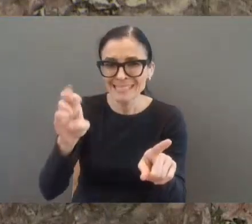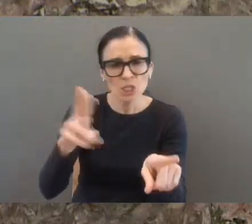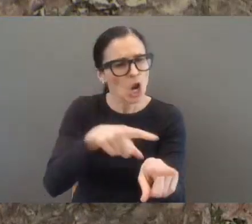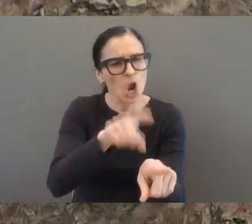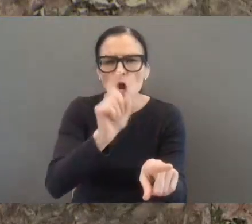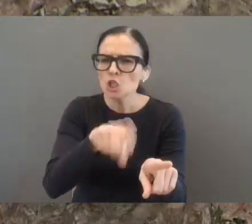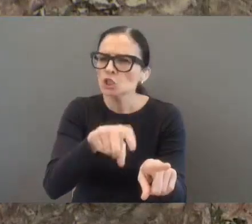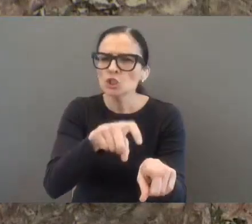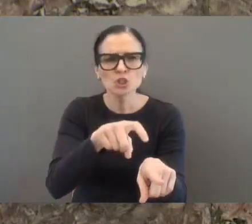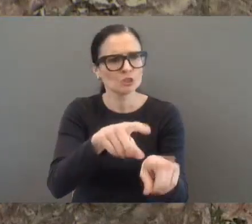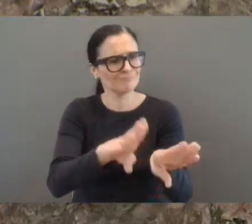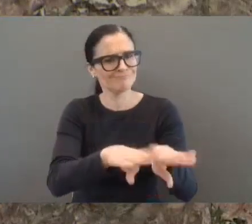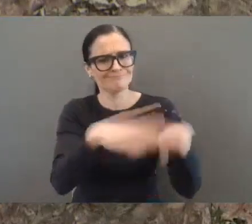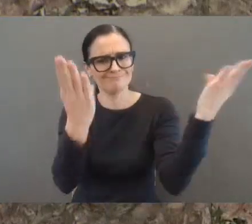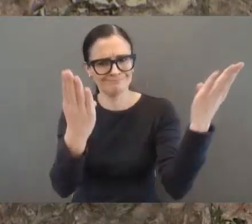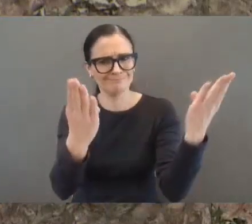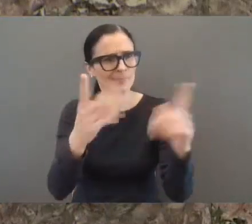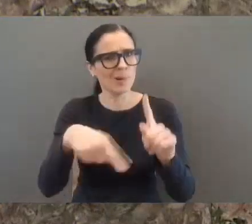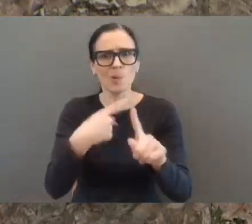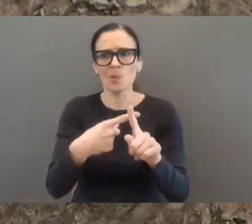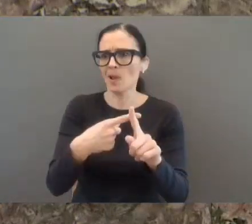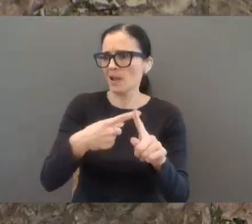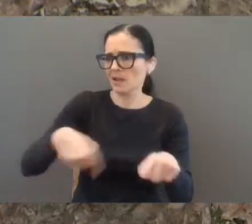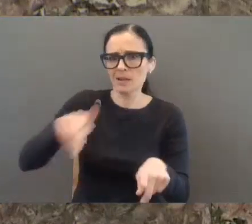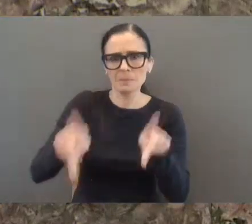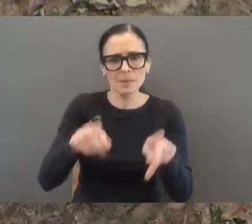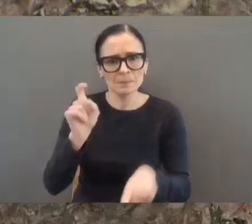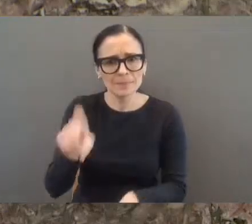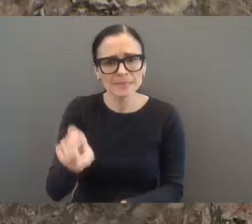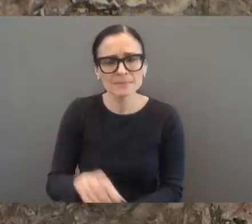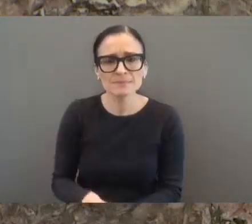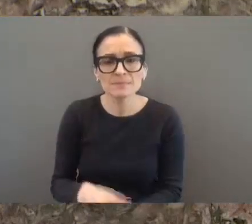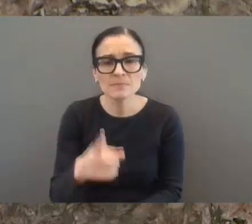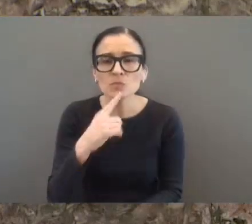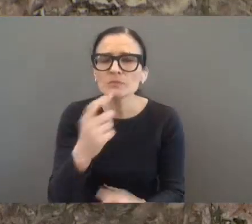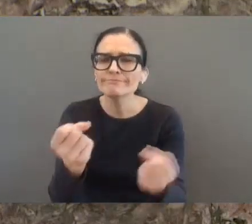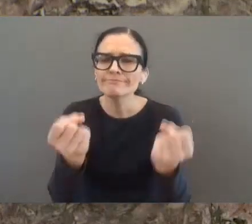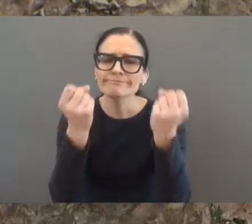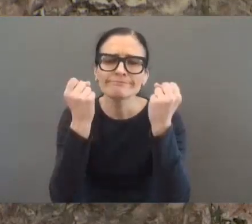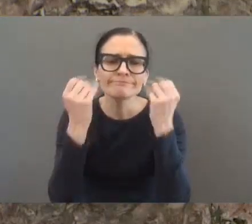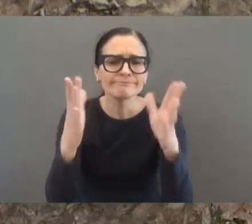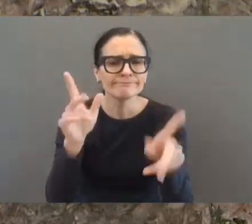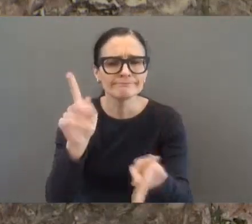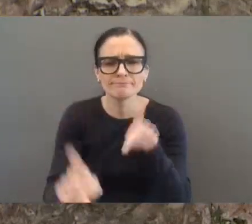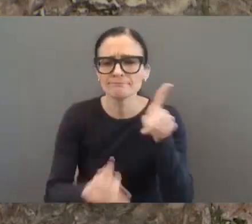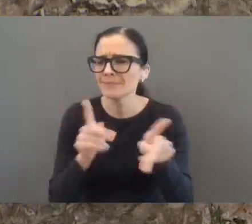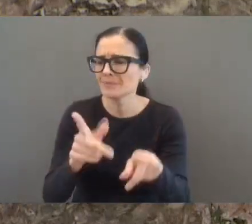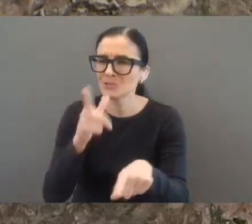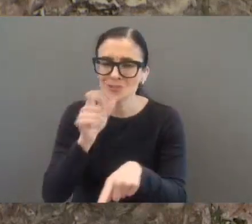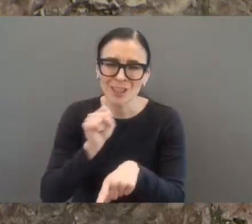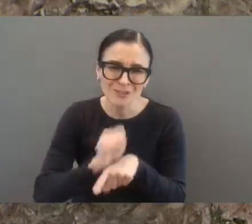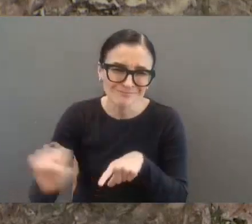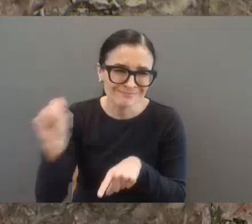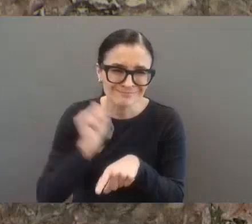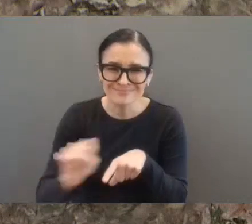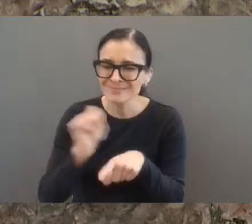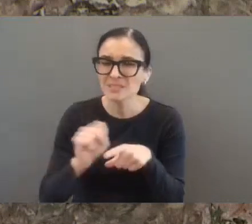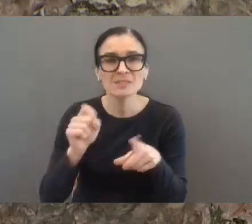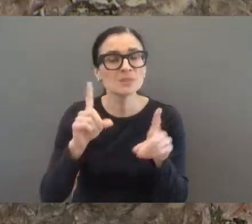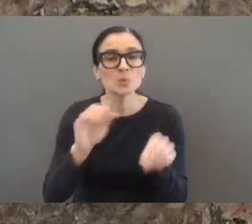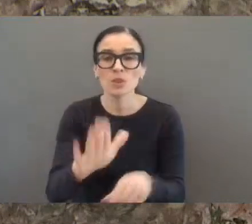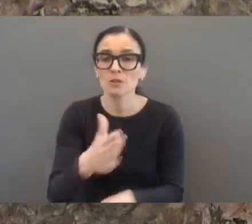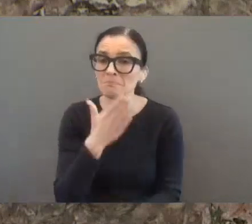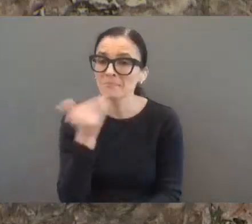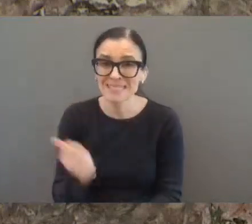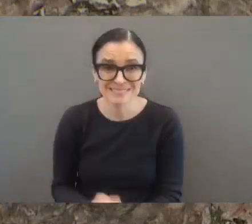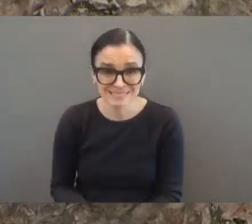Speaker, there are so many people who are working so hard to do everything they can to avert these kinds of closures. And when they need to